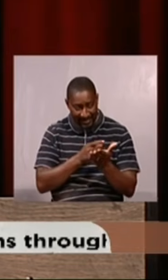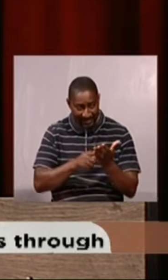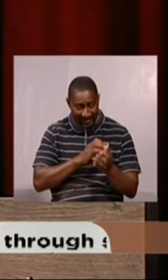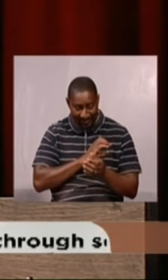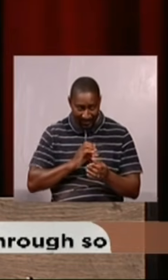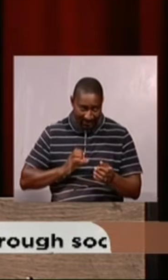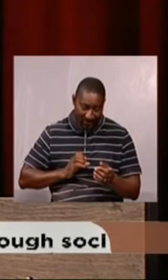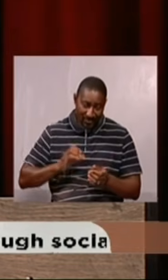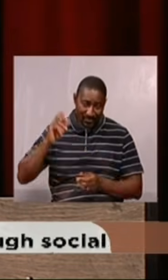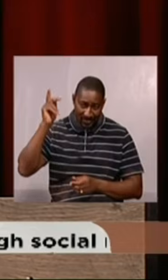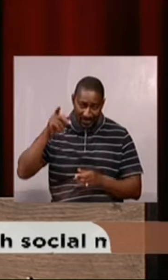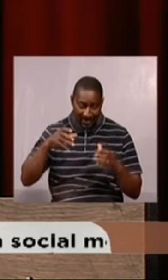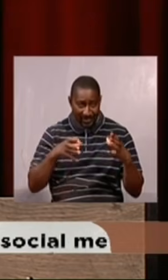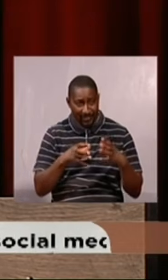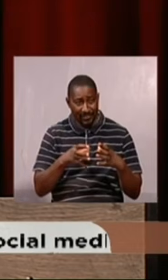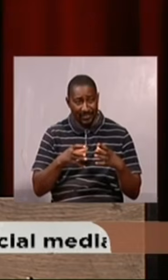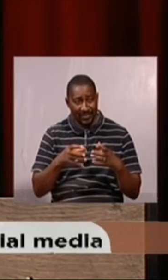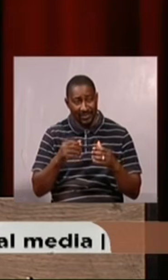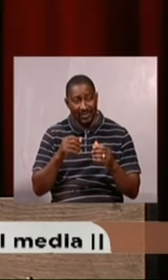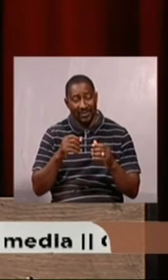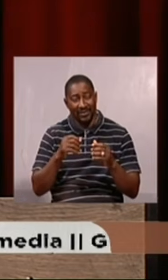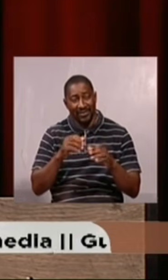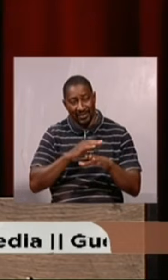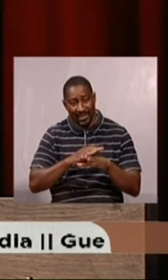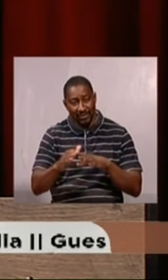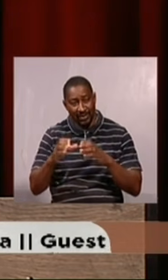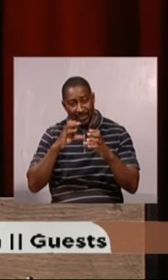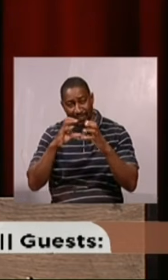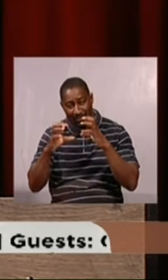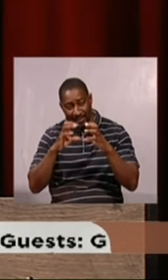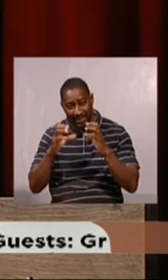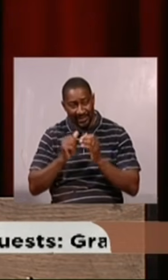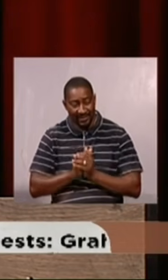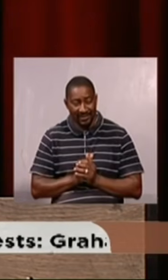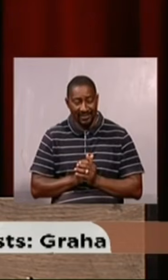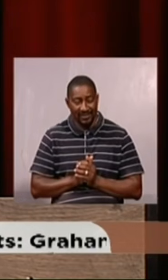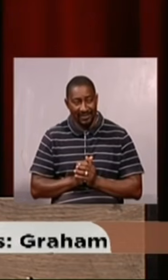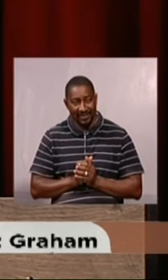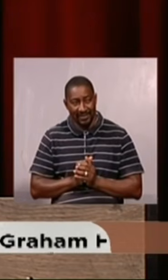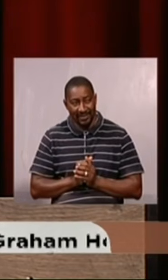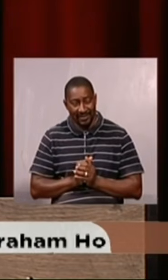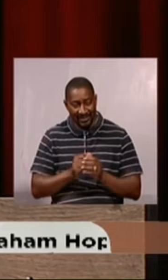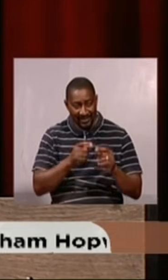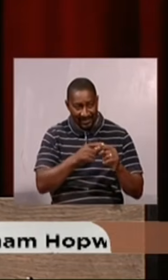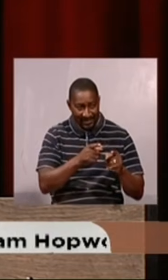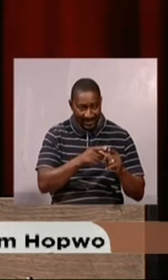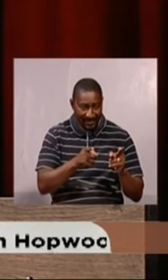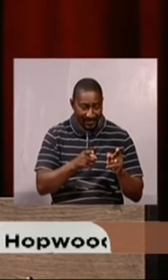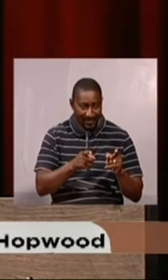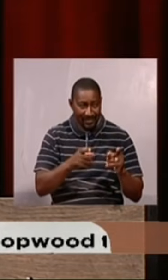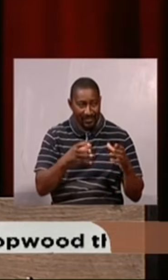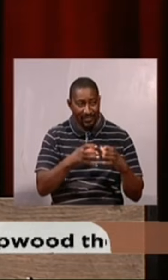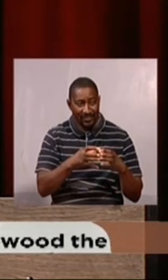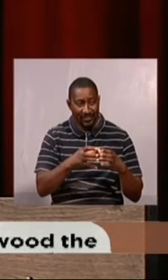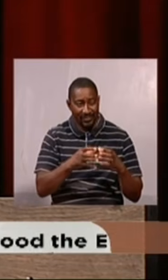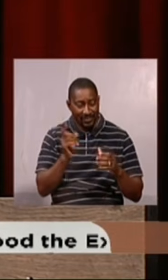in the way that we communicate with one another? Yes, we have different political ideologies and different parties and all that, but what would